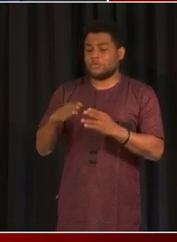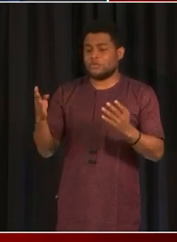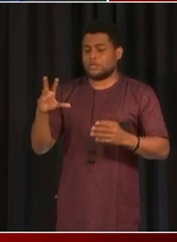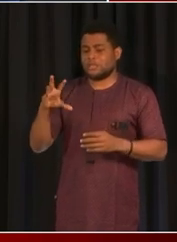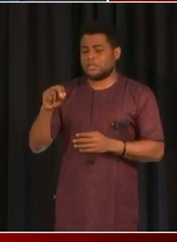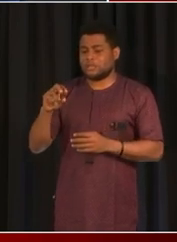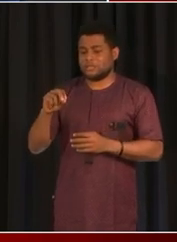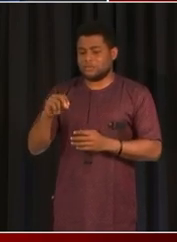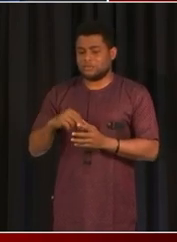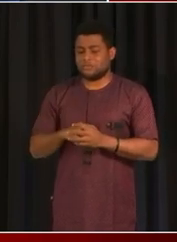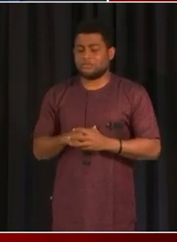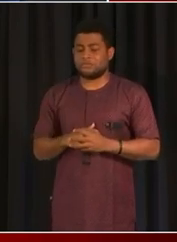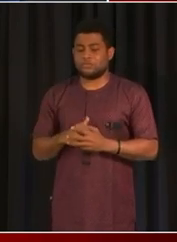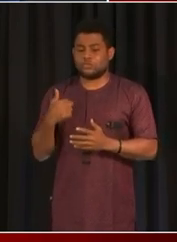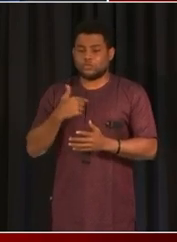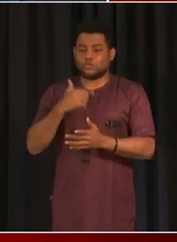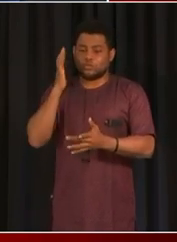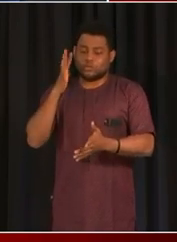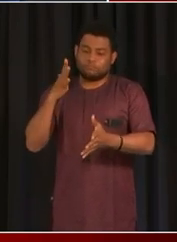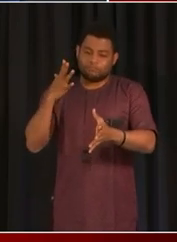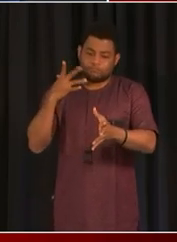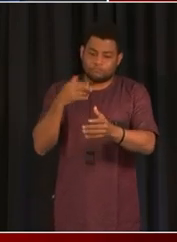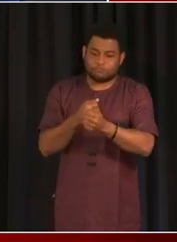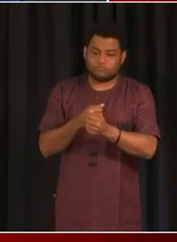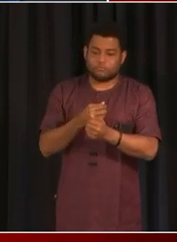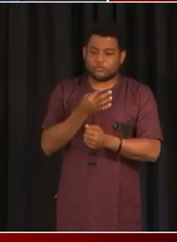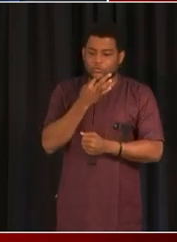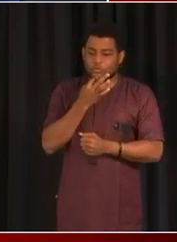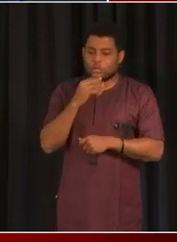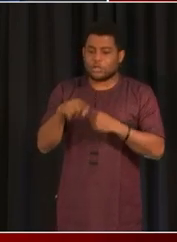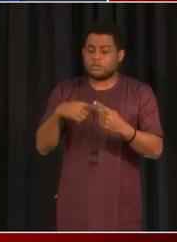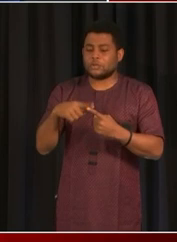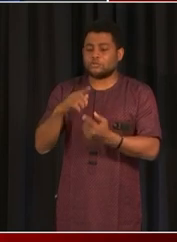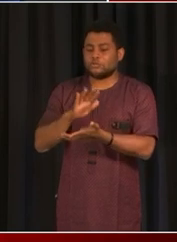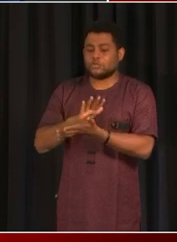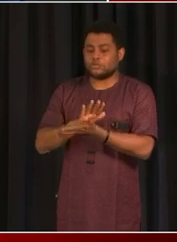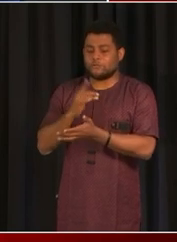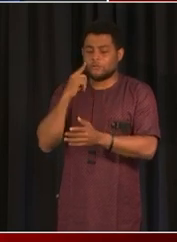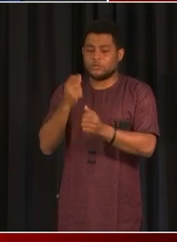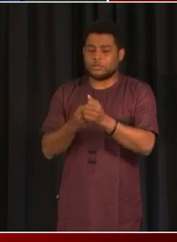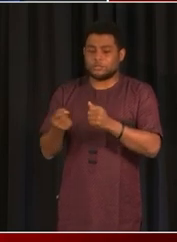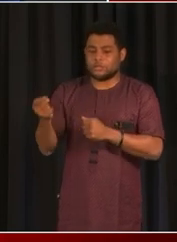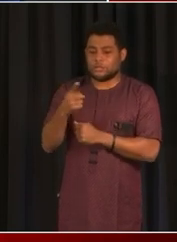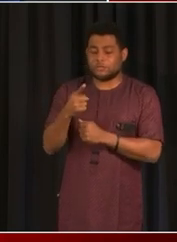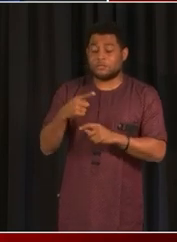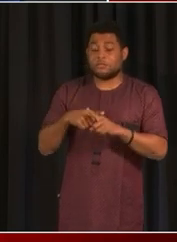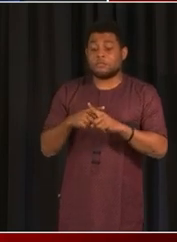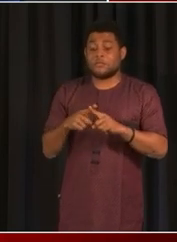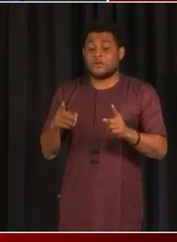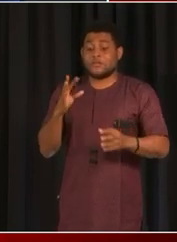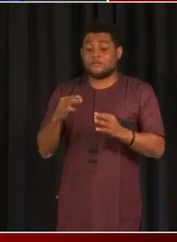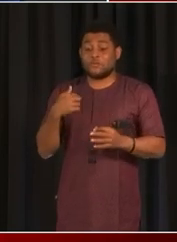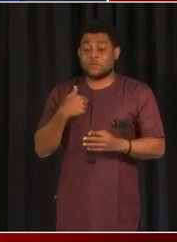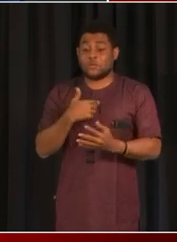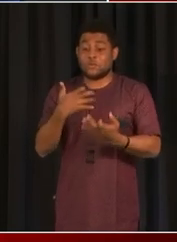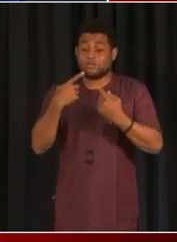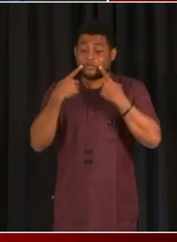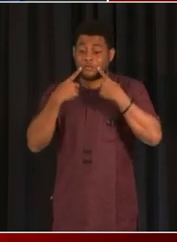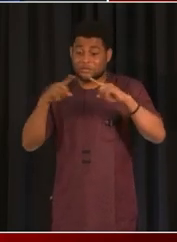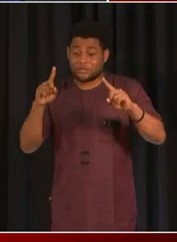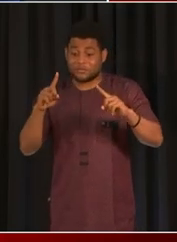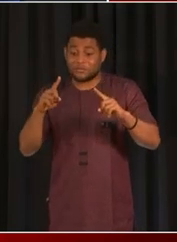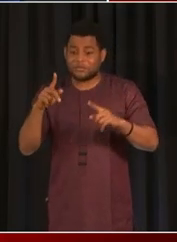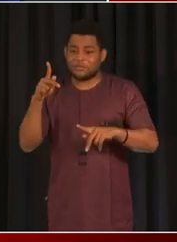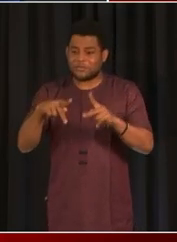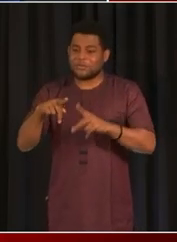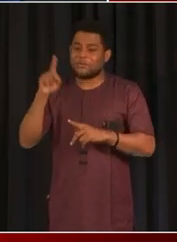updates relating to all of the things that are in place in those schools next year. But in order for it to be as successful as it can be, people have